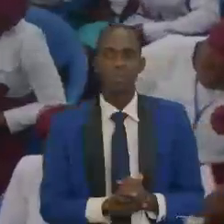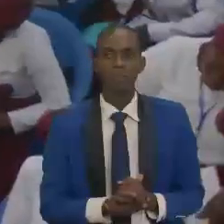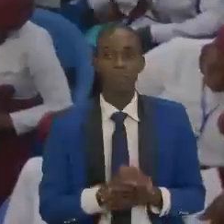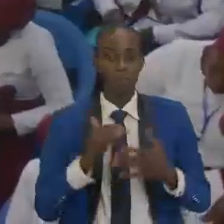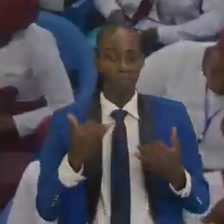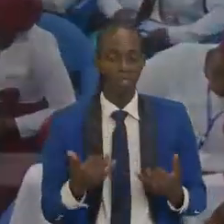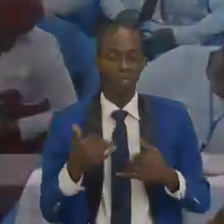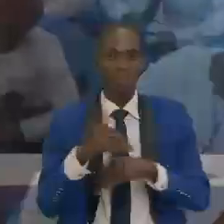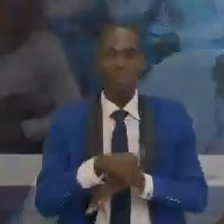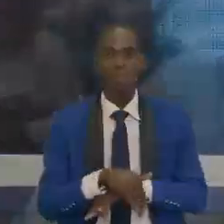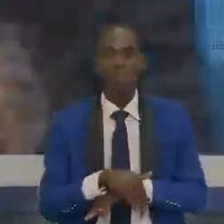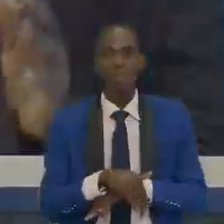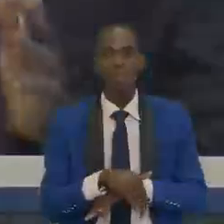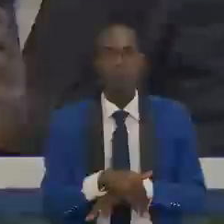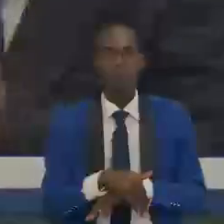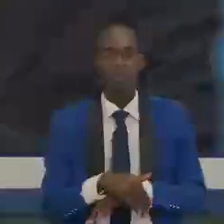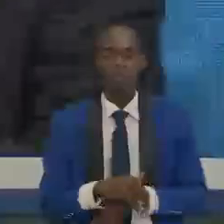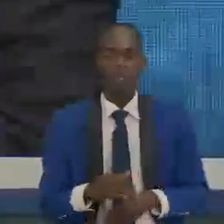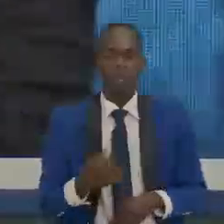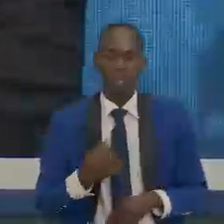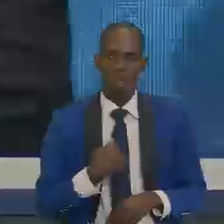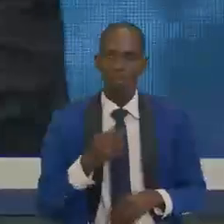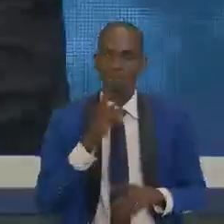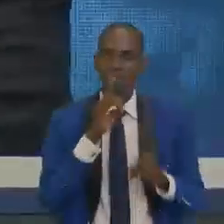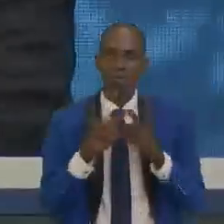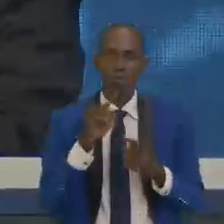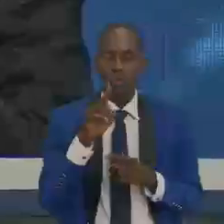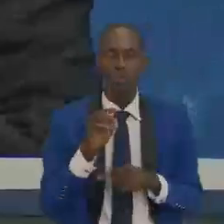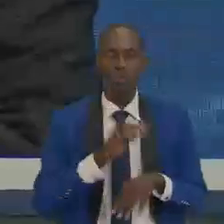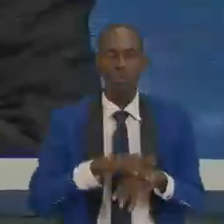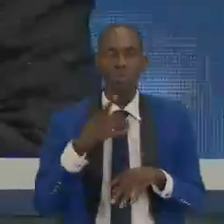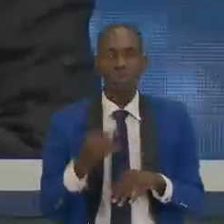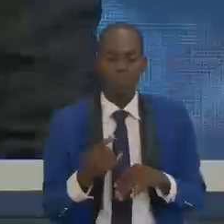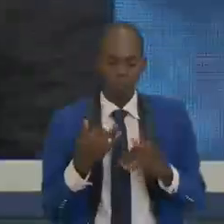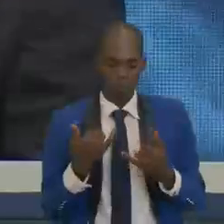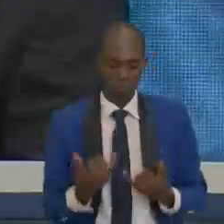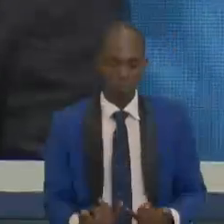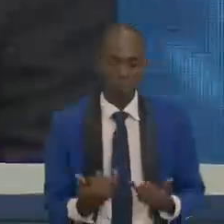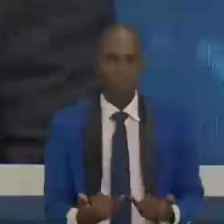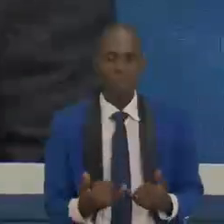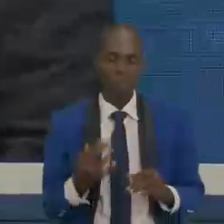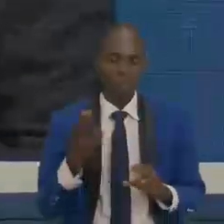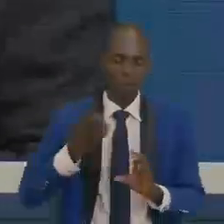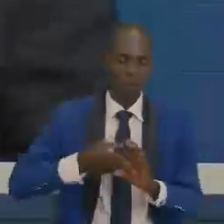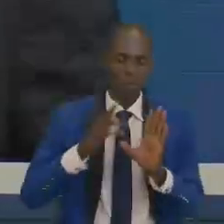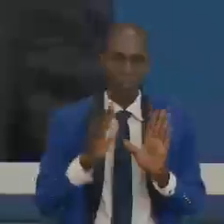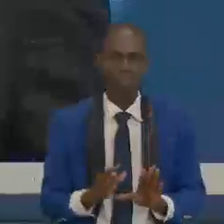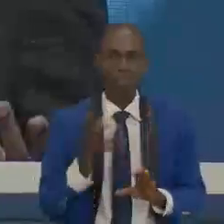Tonight, I'm talking to you on the present partakers of